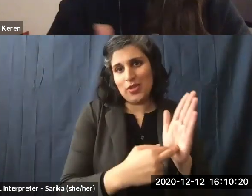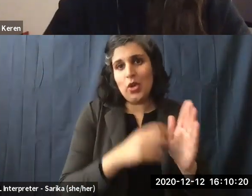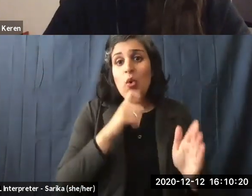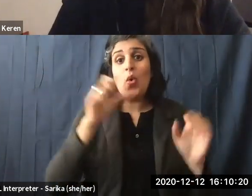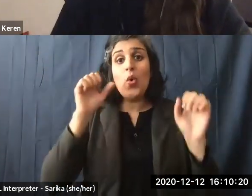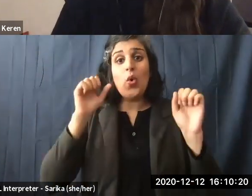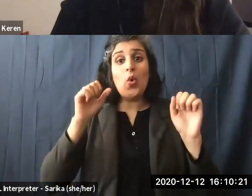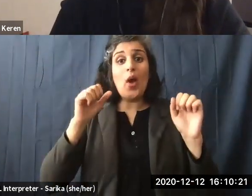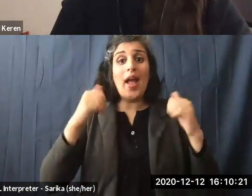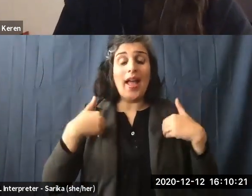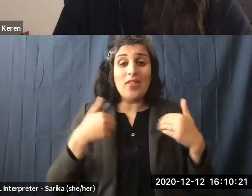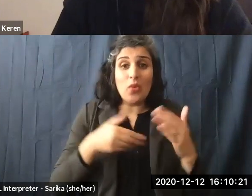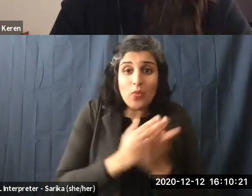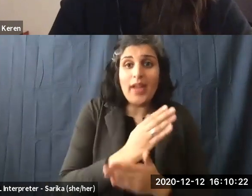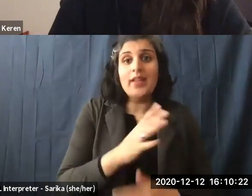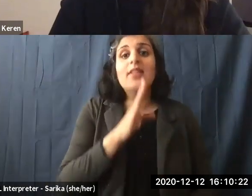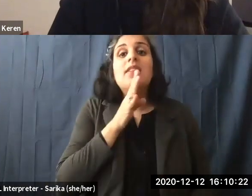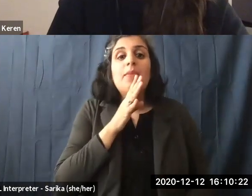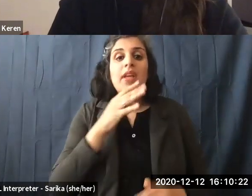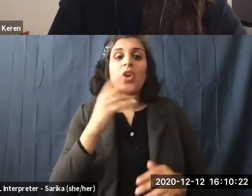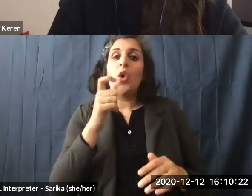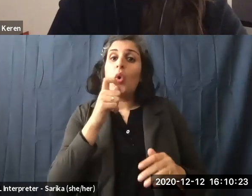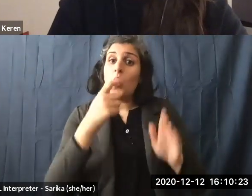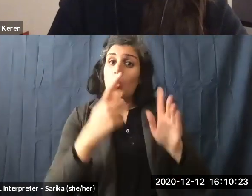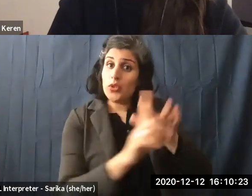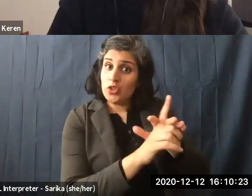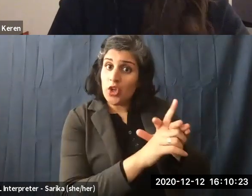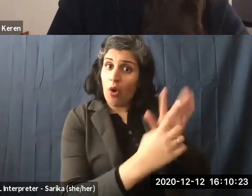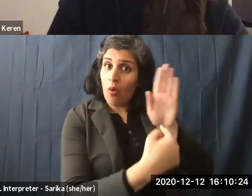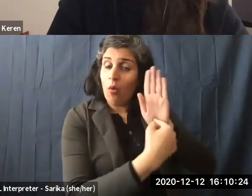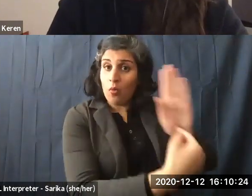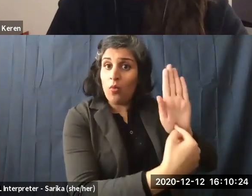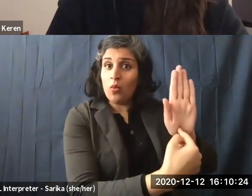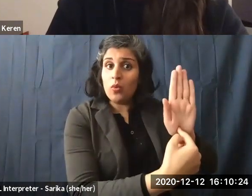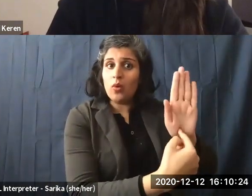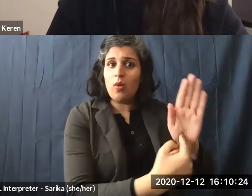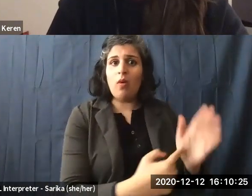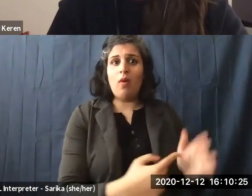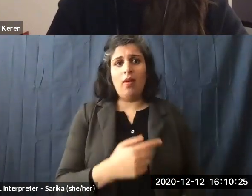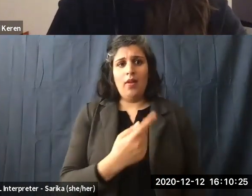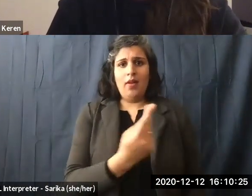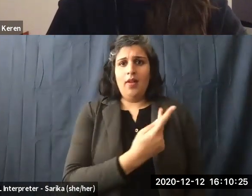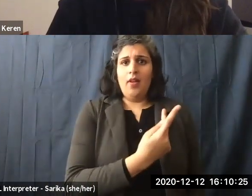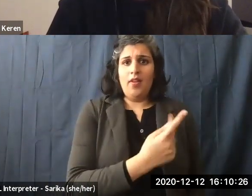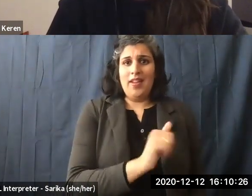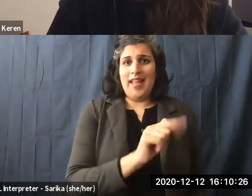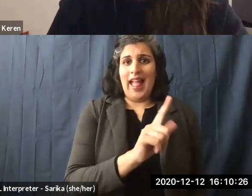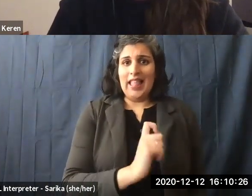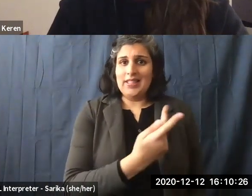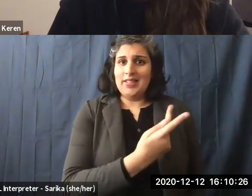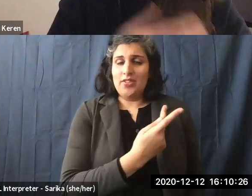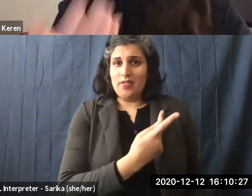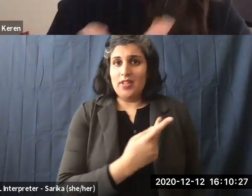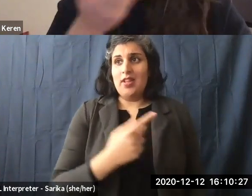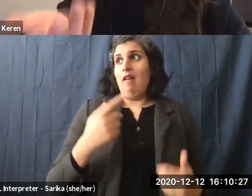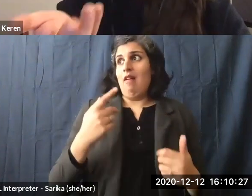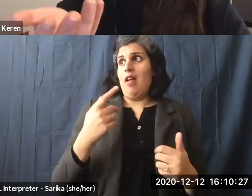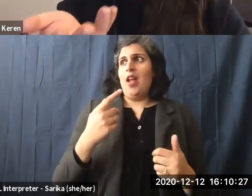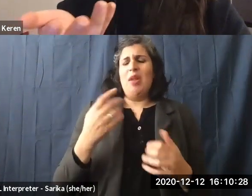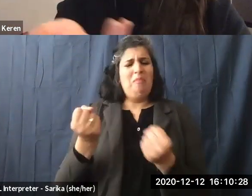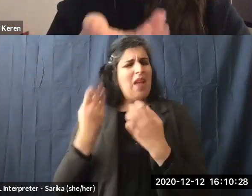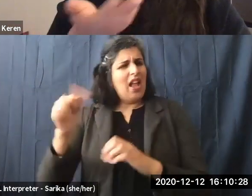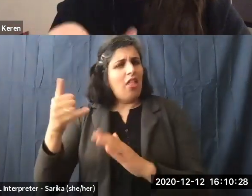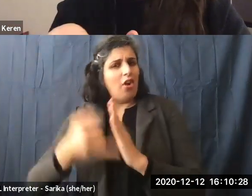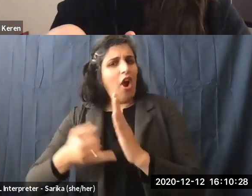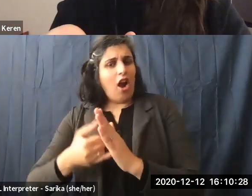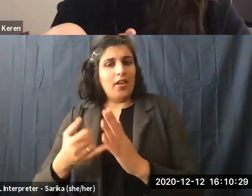to be shown. And all these things are things we're constantly Alex and I, and many artists are occupied with. And that's also part of